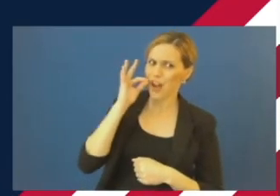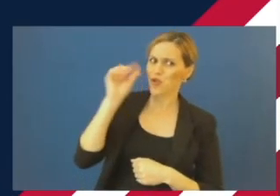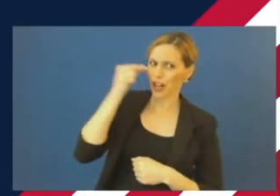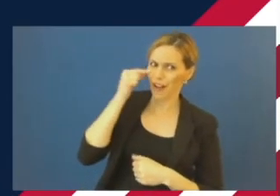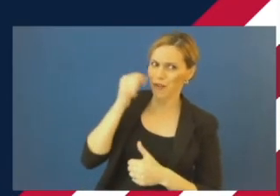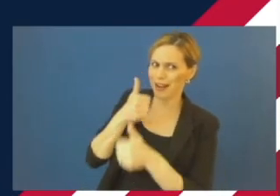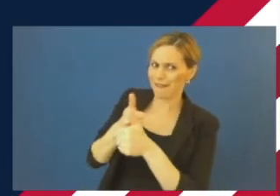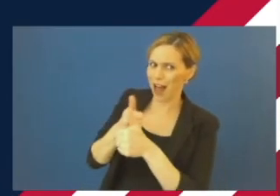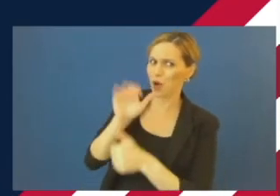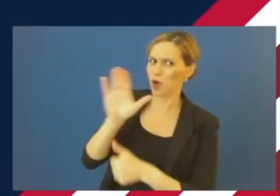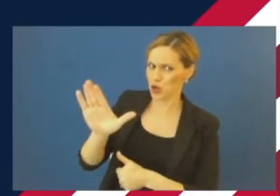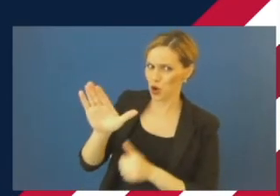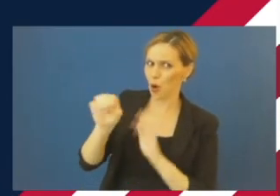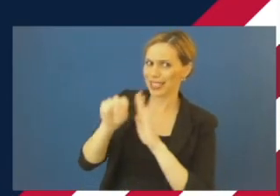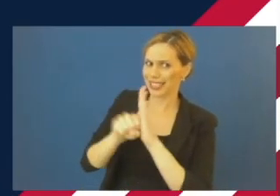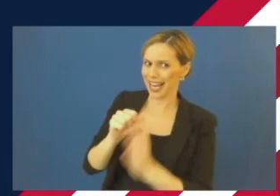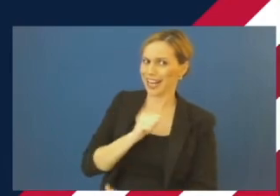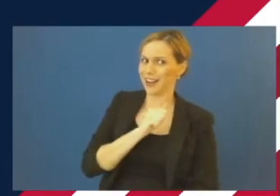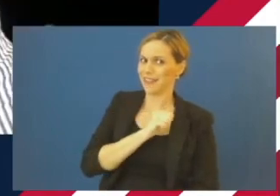Thank you.